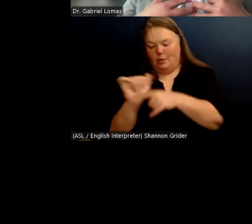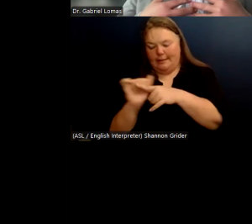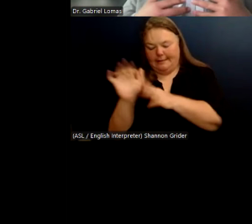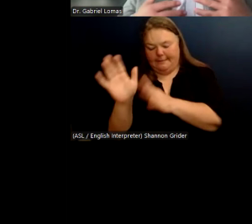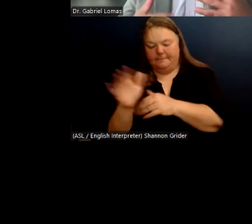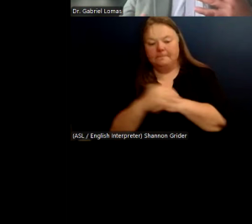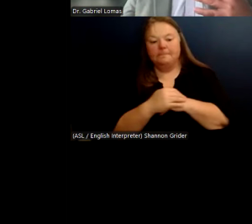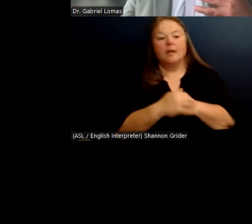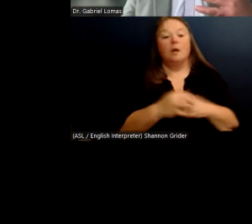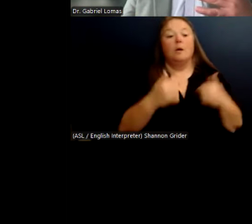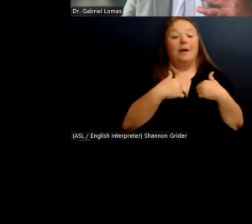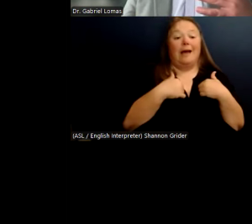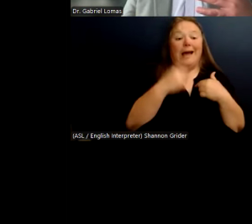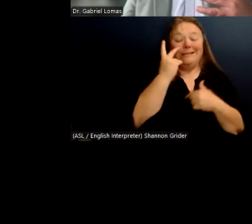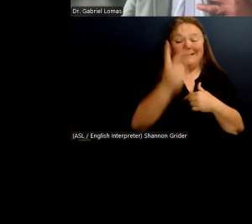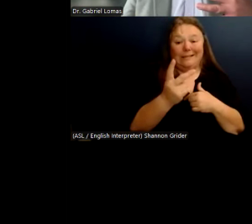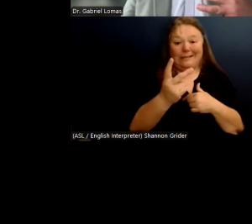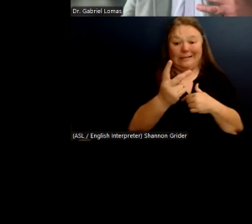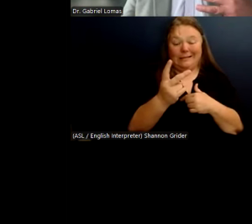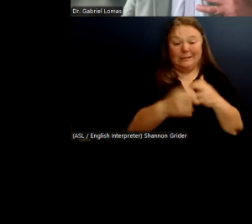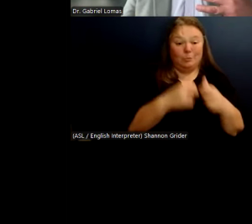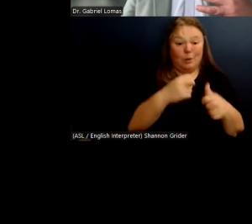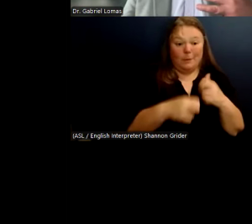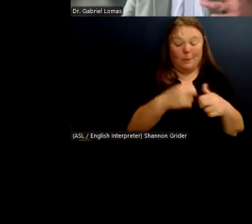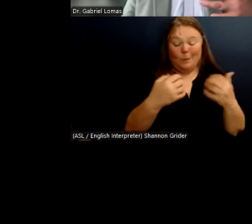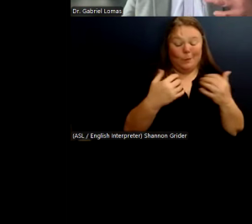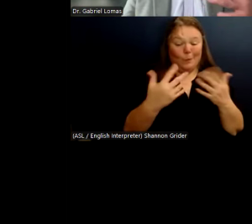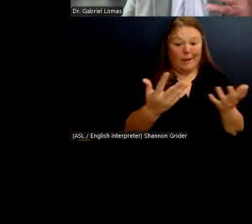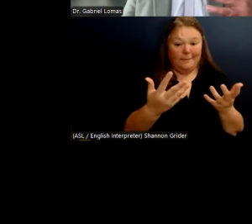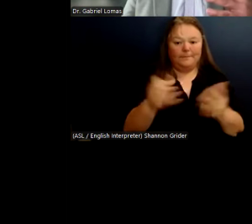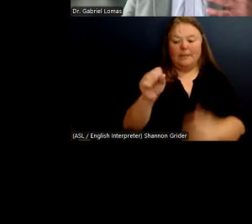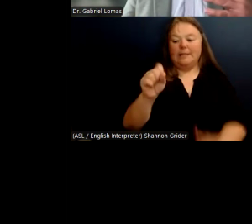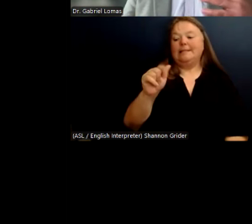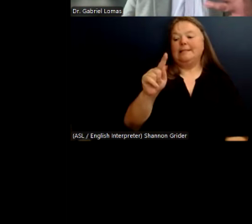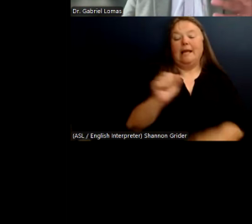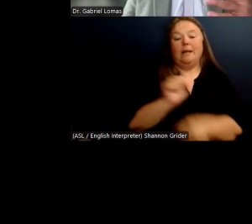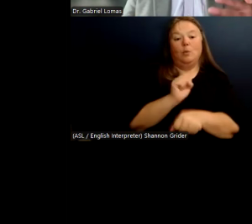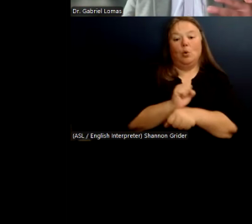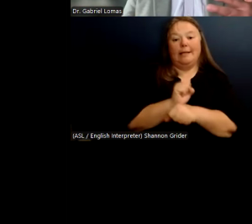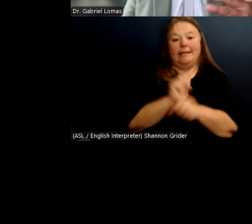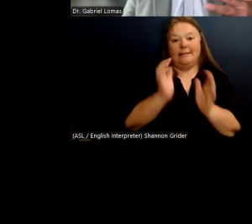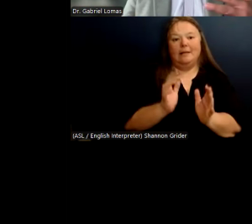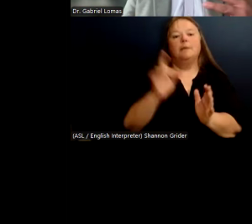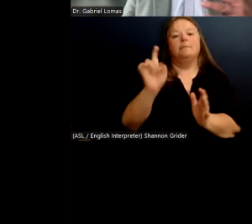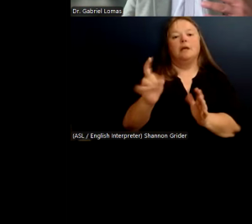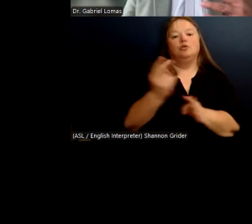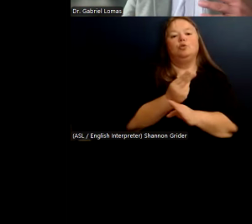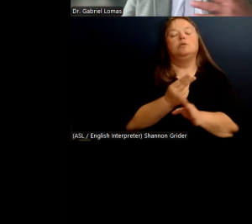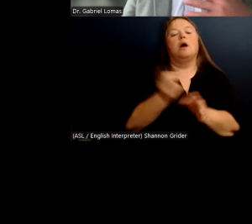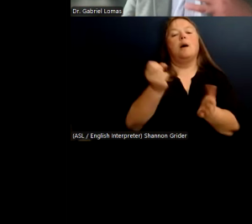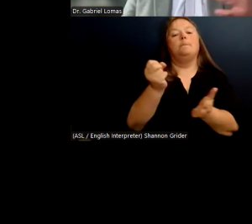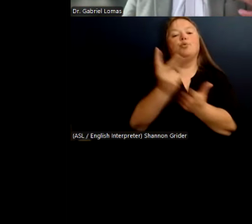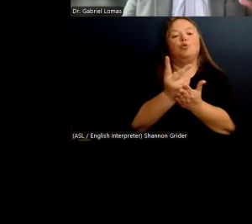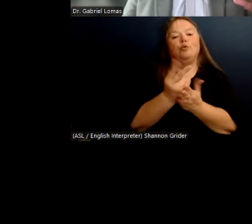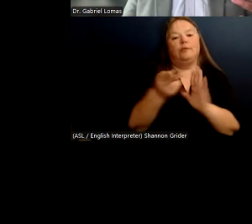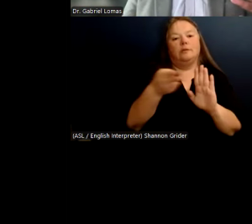a problem is that oftentimes we state employees are required to use approved contractors.